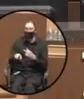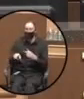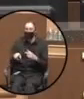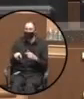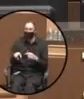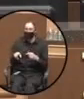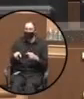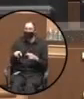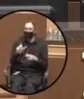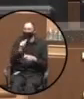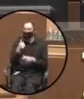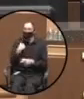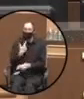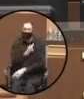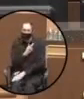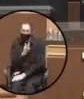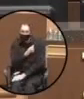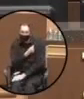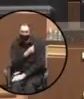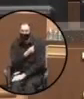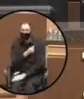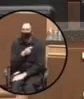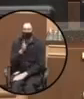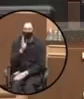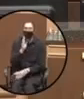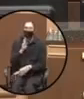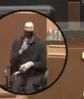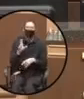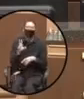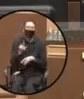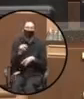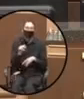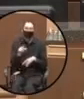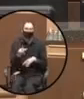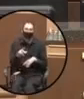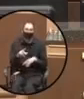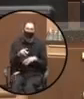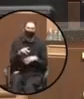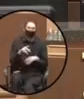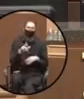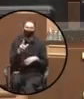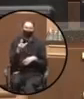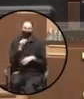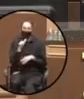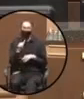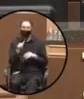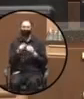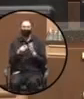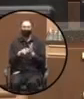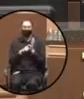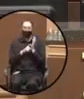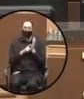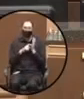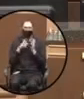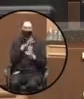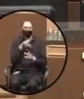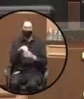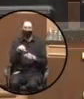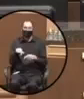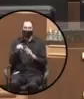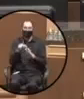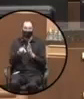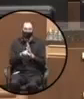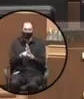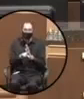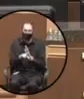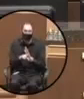not have a vaccine would have to wear a mask. And no, that is not something that is in this policy.